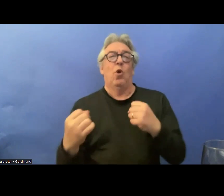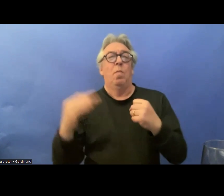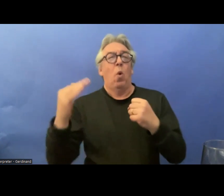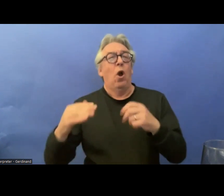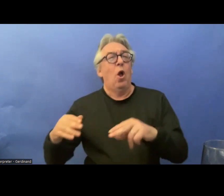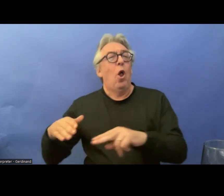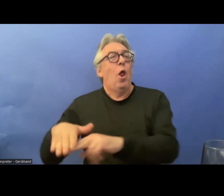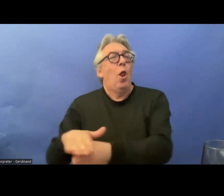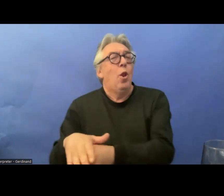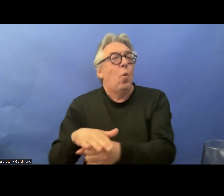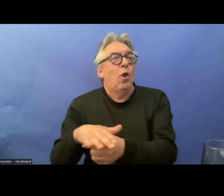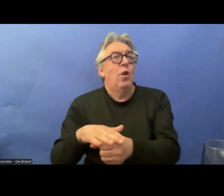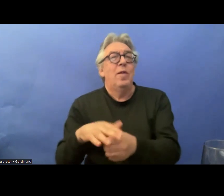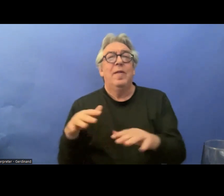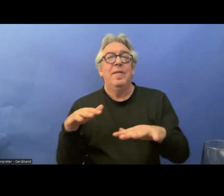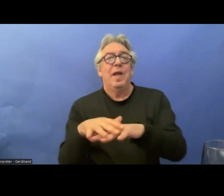relocations.